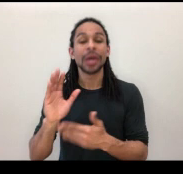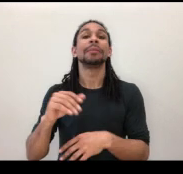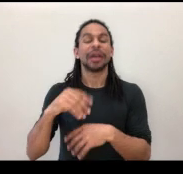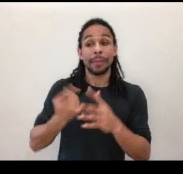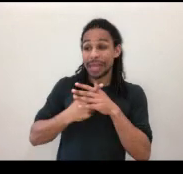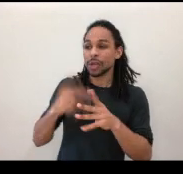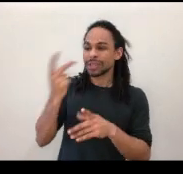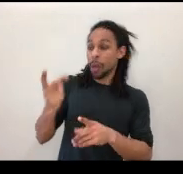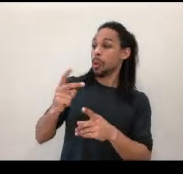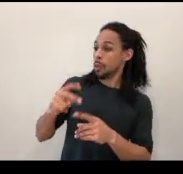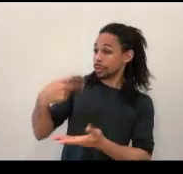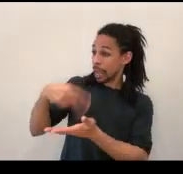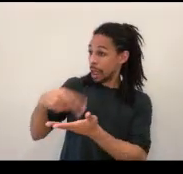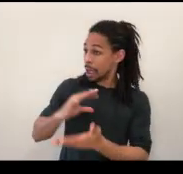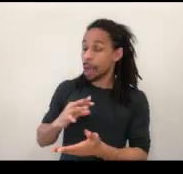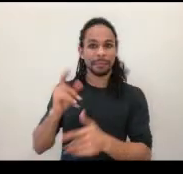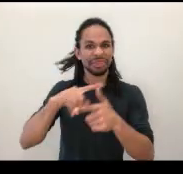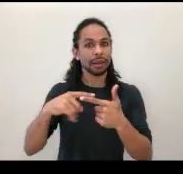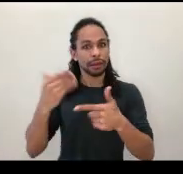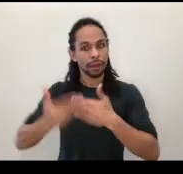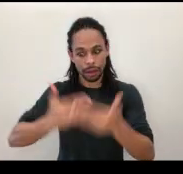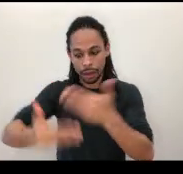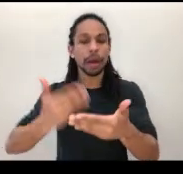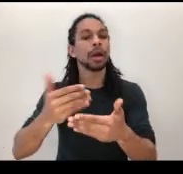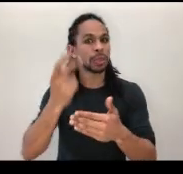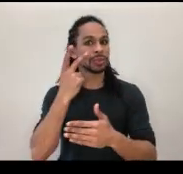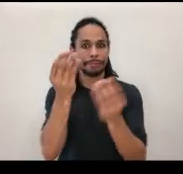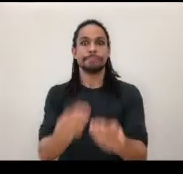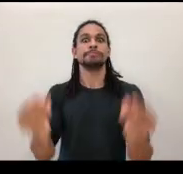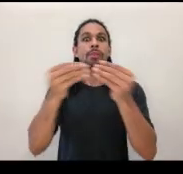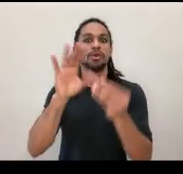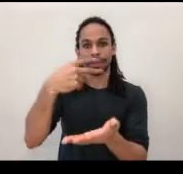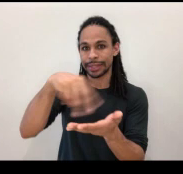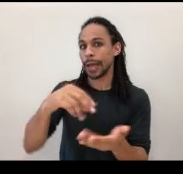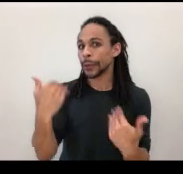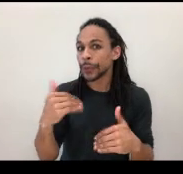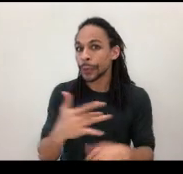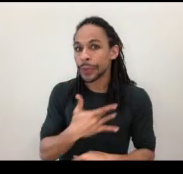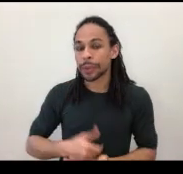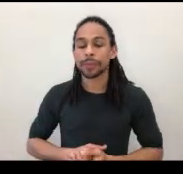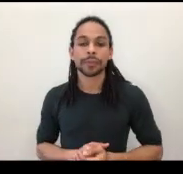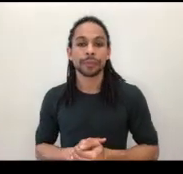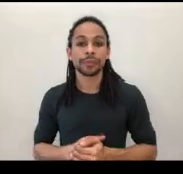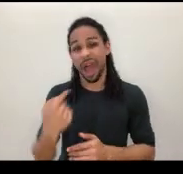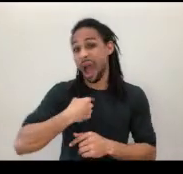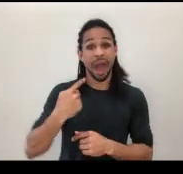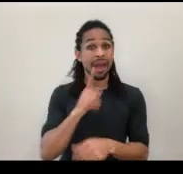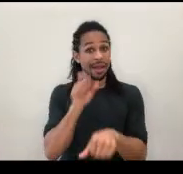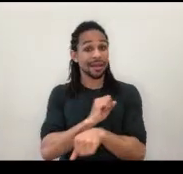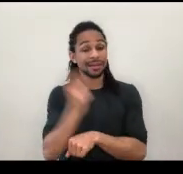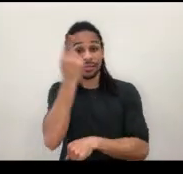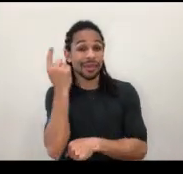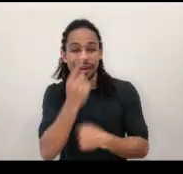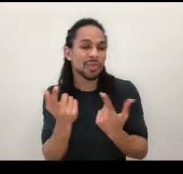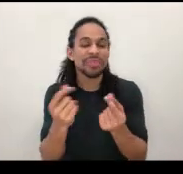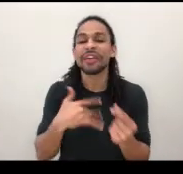but as the film continues, it comes across even more. I was actually wondering, what was